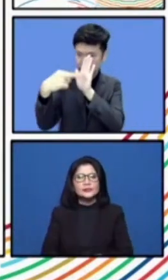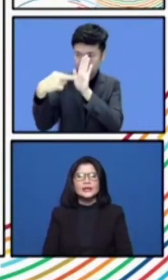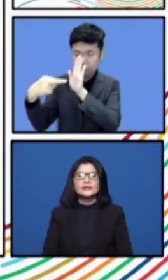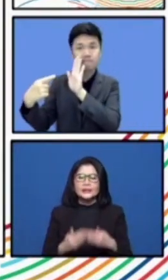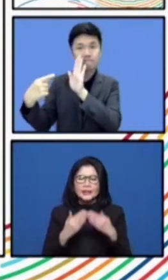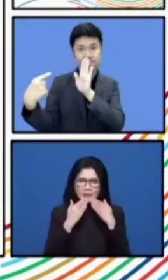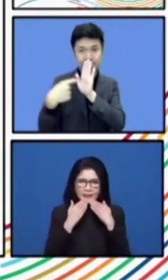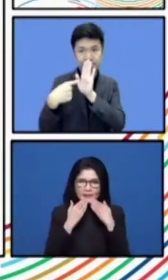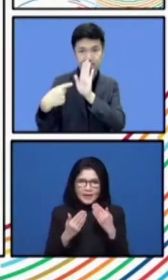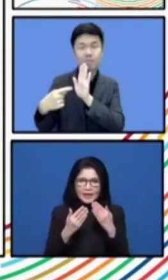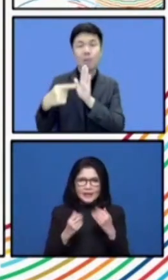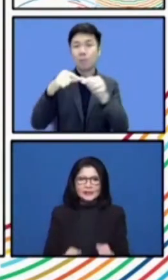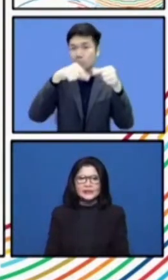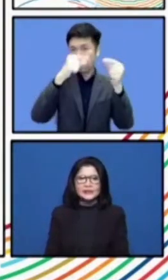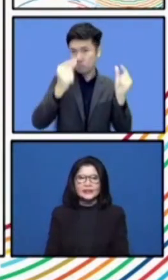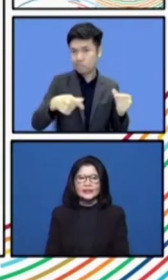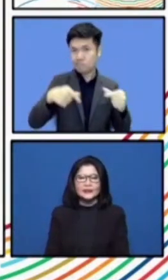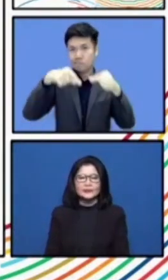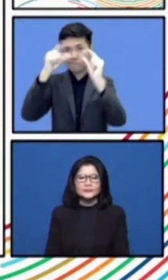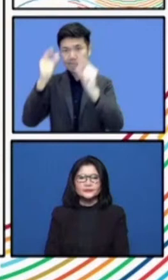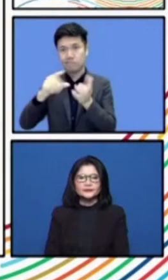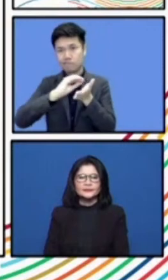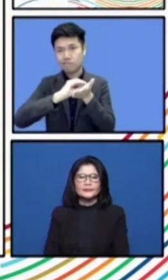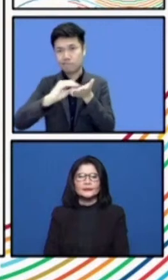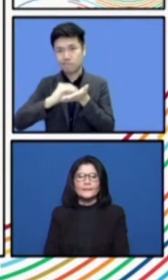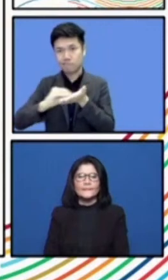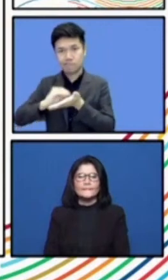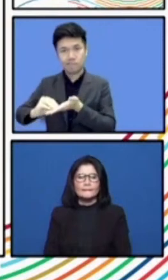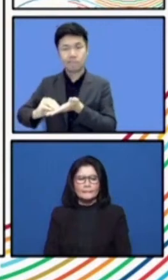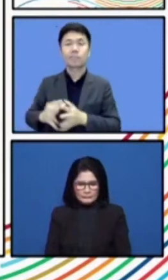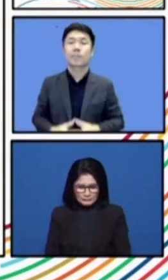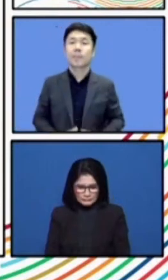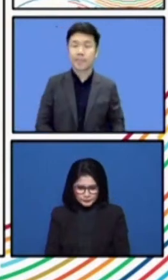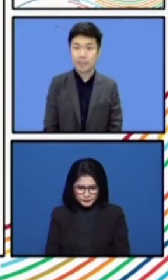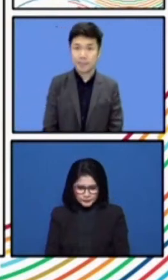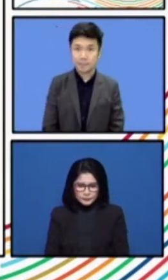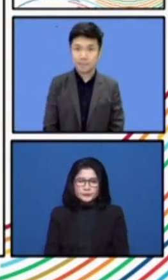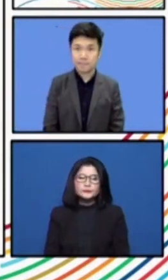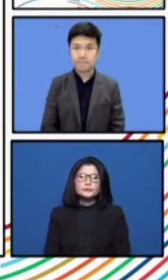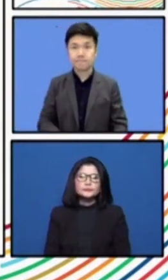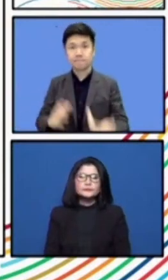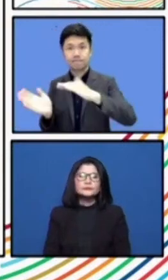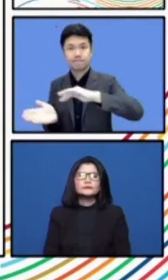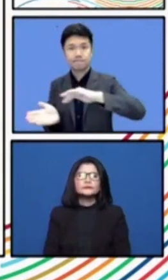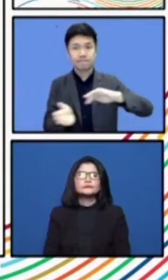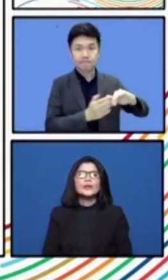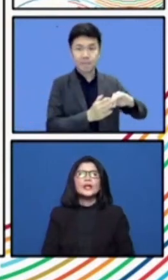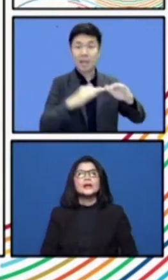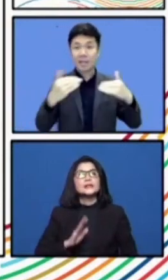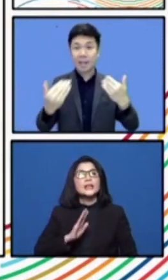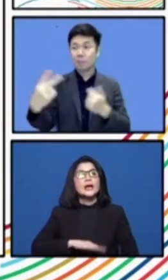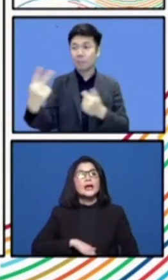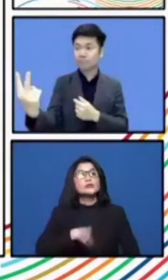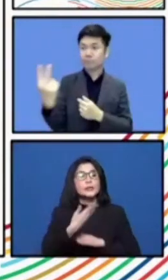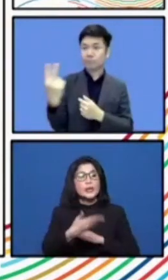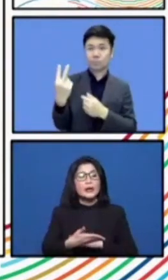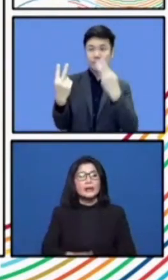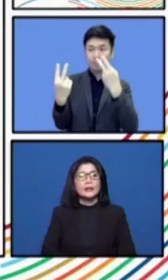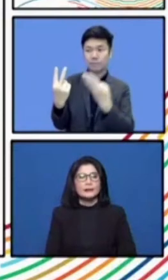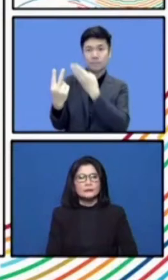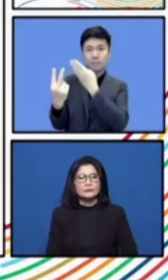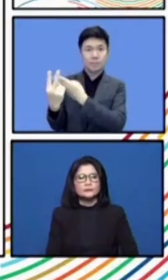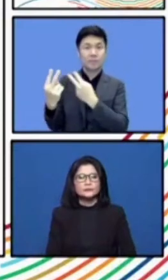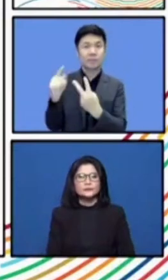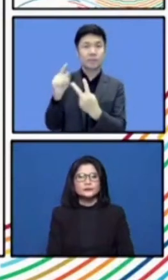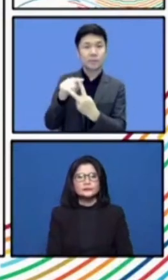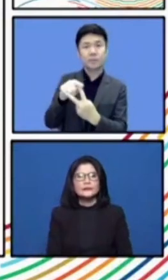today and now let me turn to our discussions uh as I said we have two and let me start with Miss